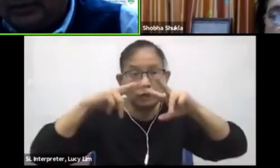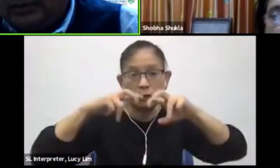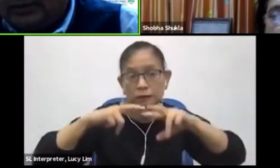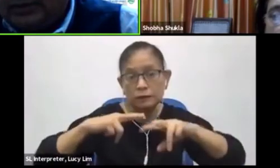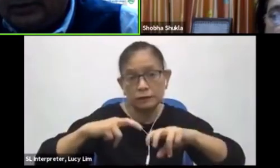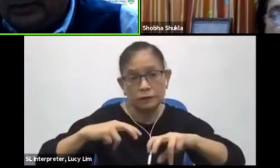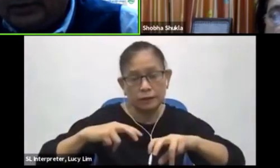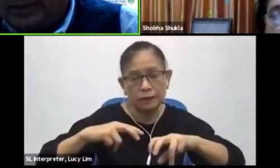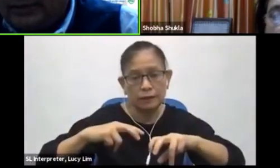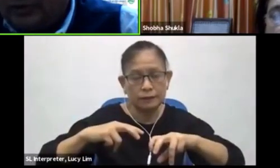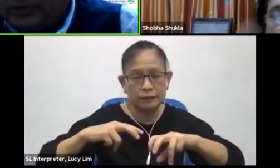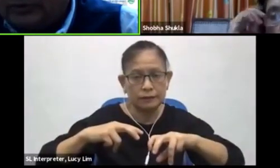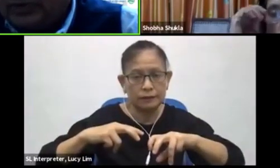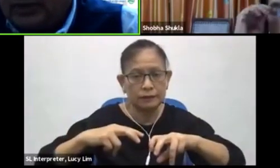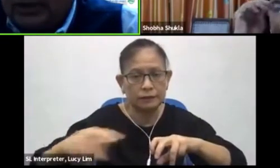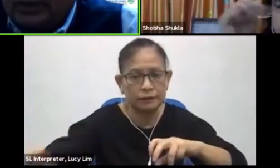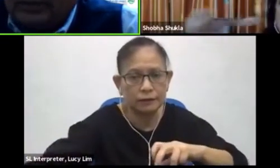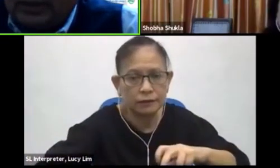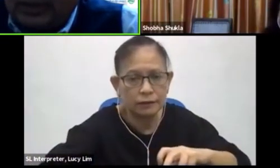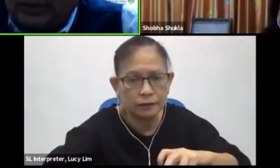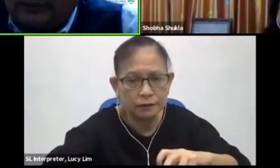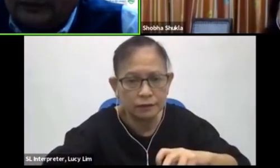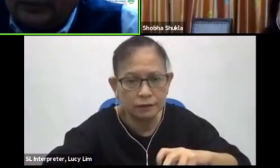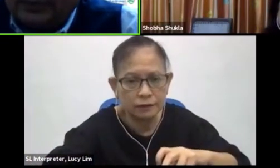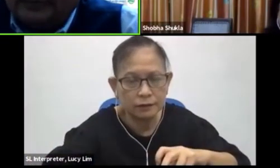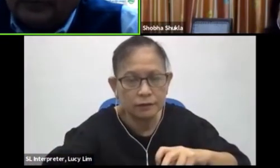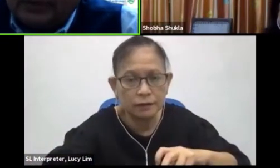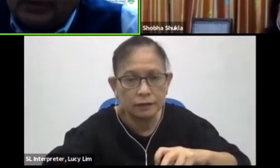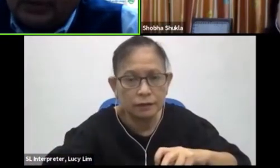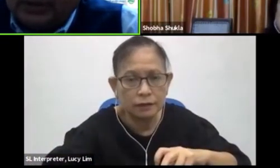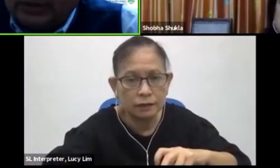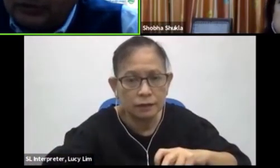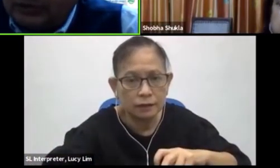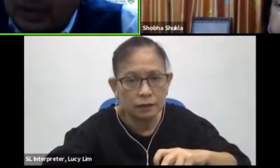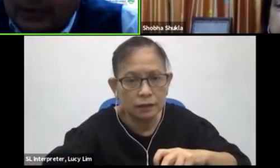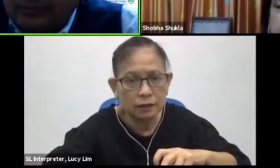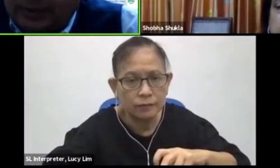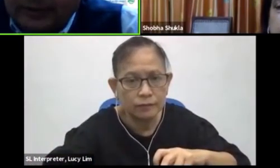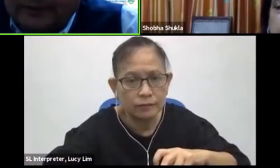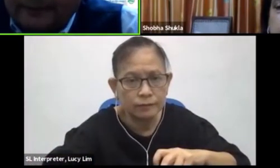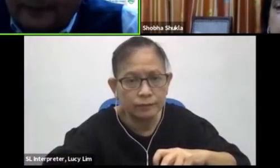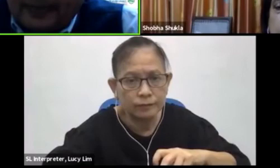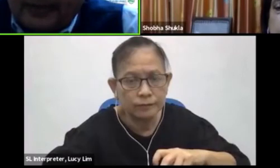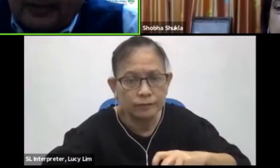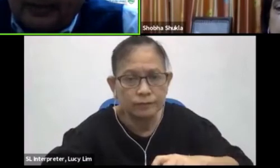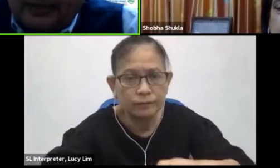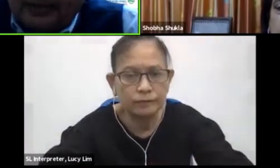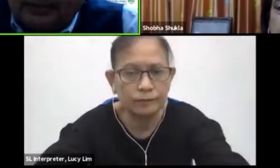that in other setting also, a similar kind of issues might be there.